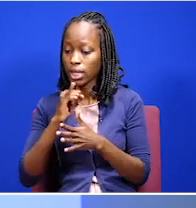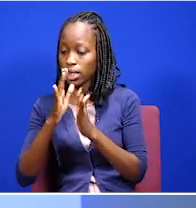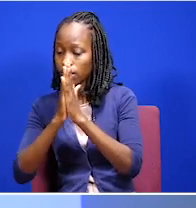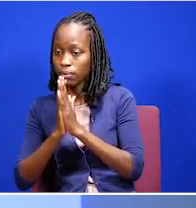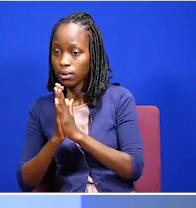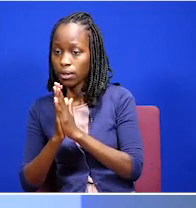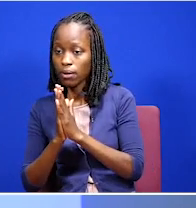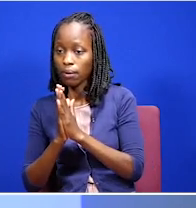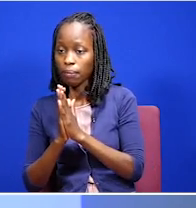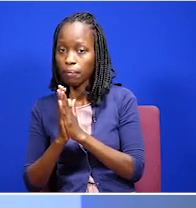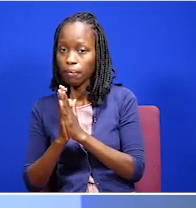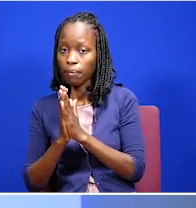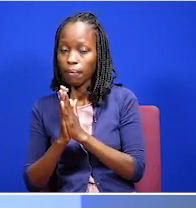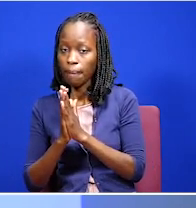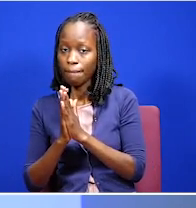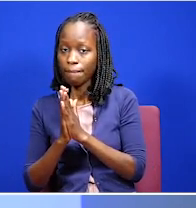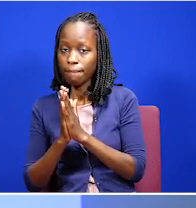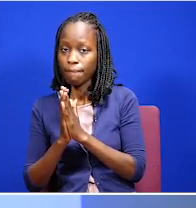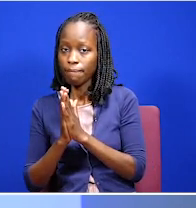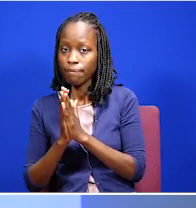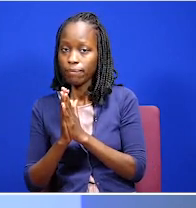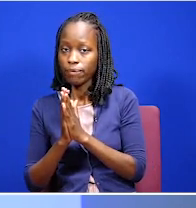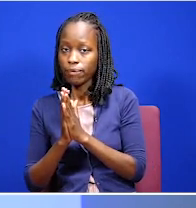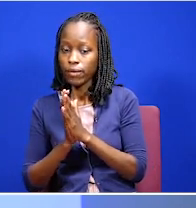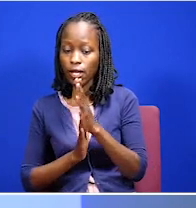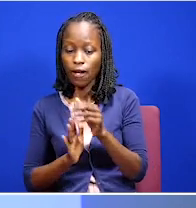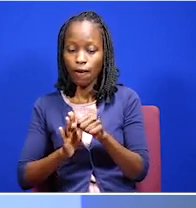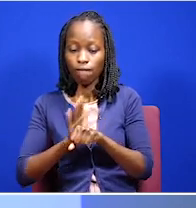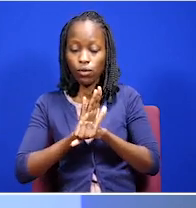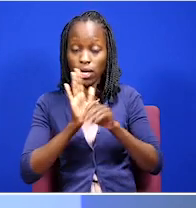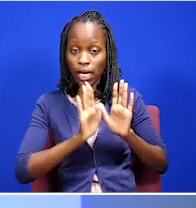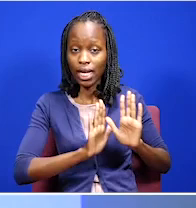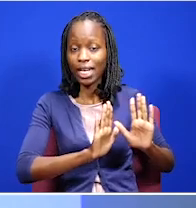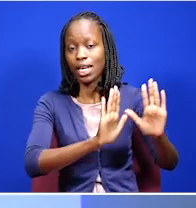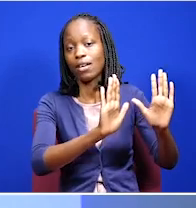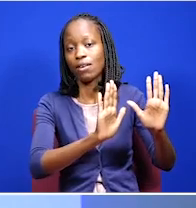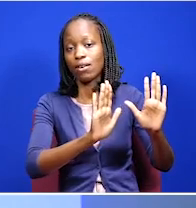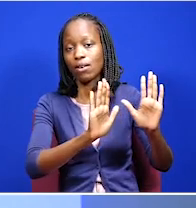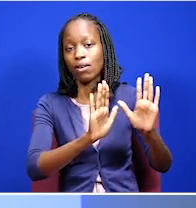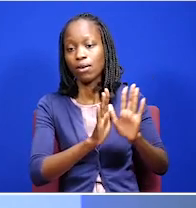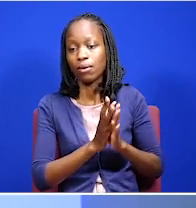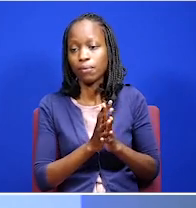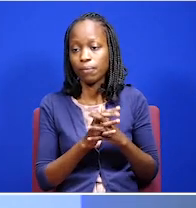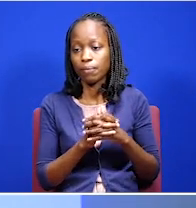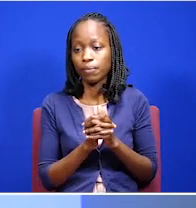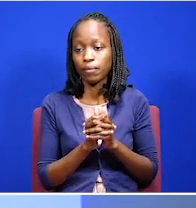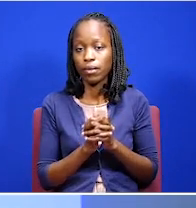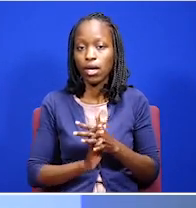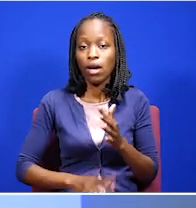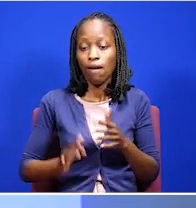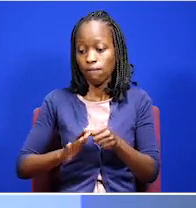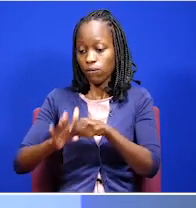this. When it comes to prayer, complete abandonment. I want to use that big word.